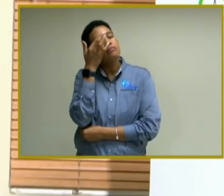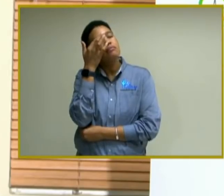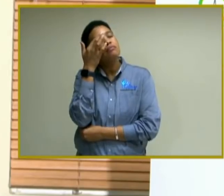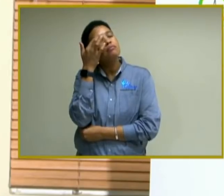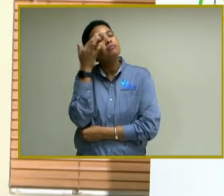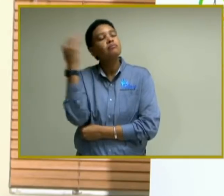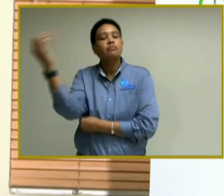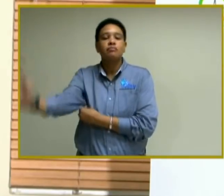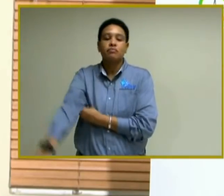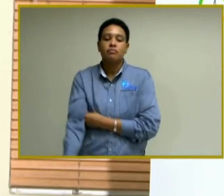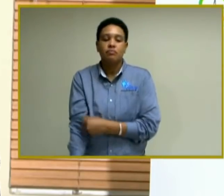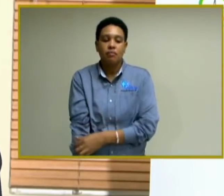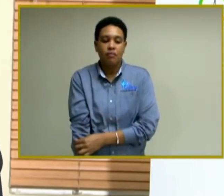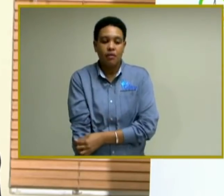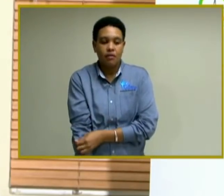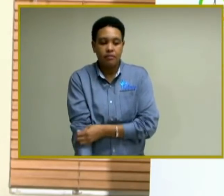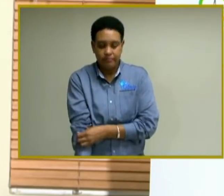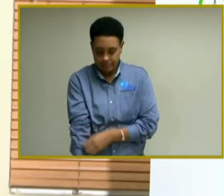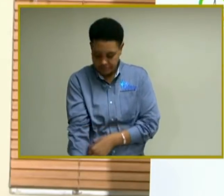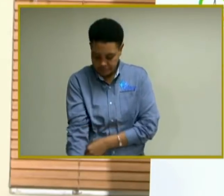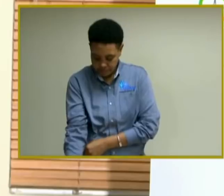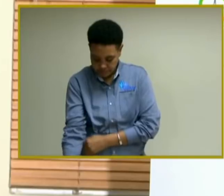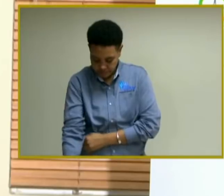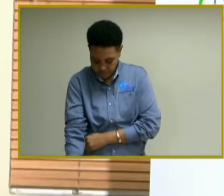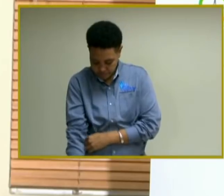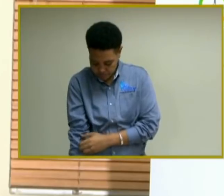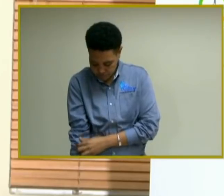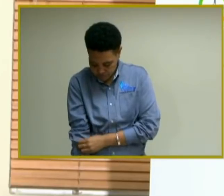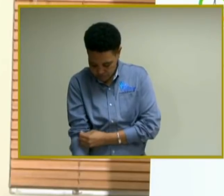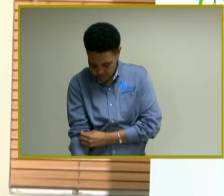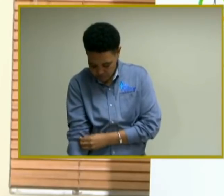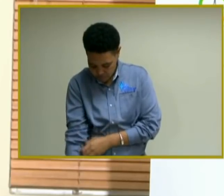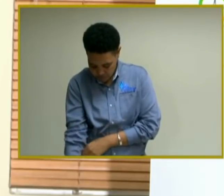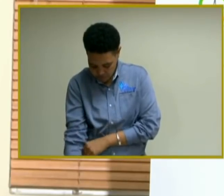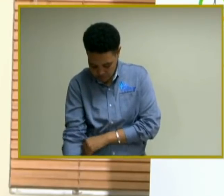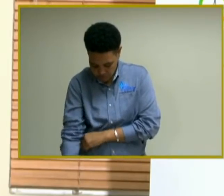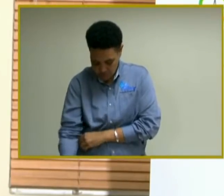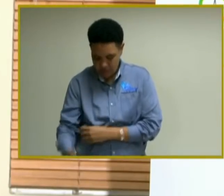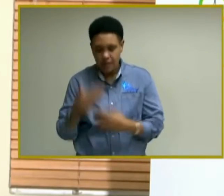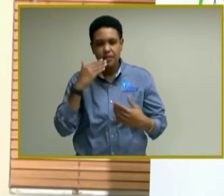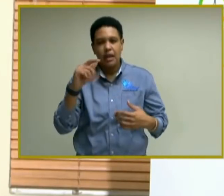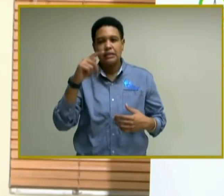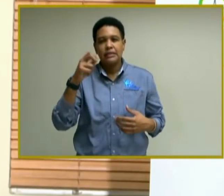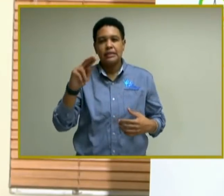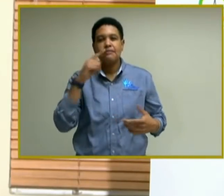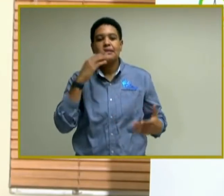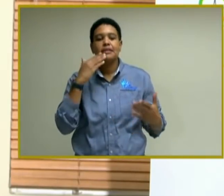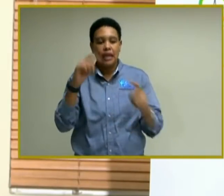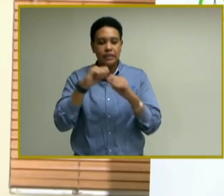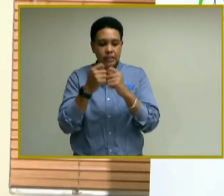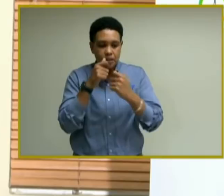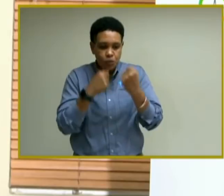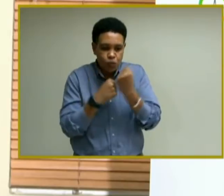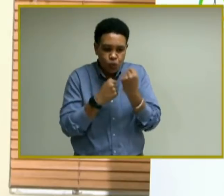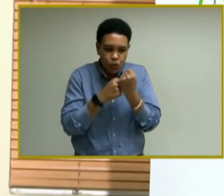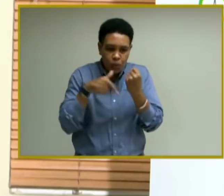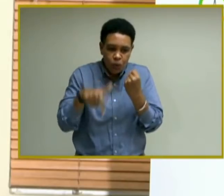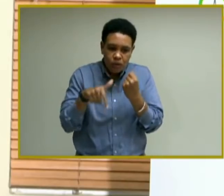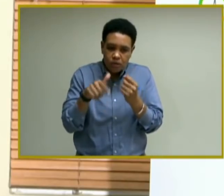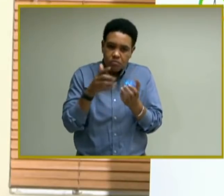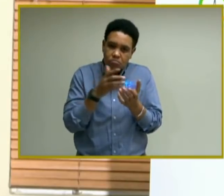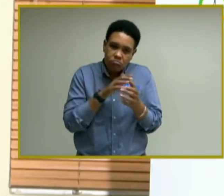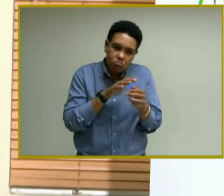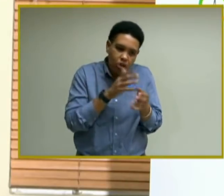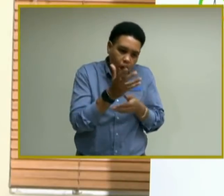Thank you again, Steve, and thanks to the team that supported this press COVID conversation